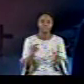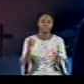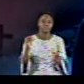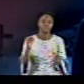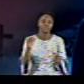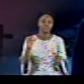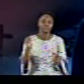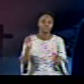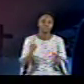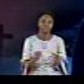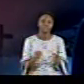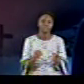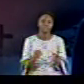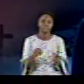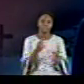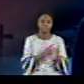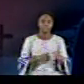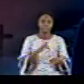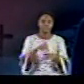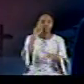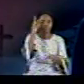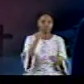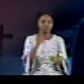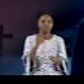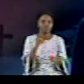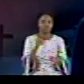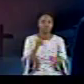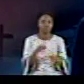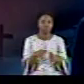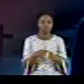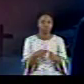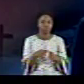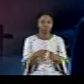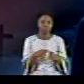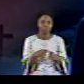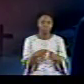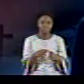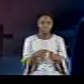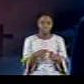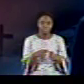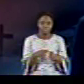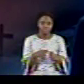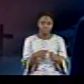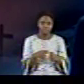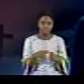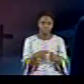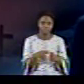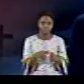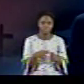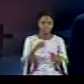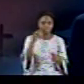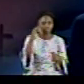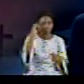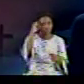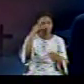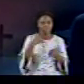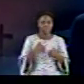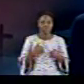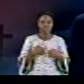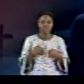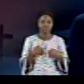having what we call pruritic perinee, total itching around the perineal region for